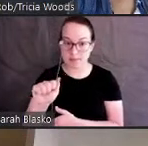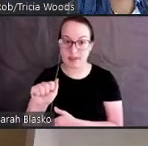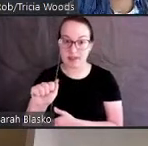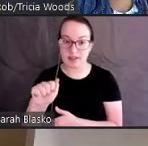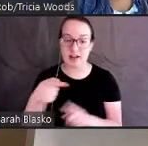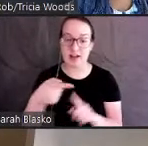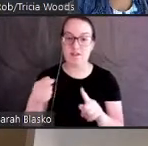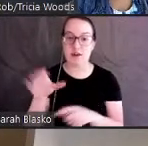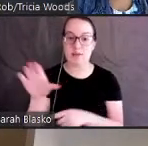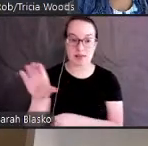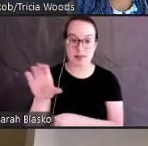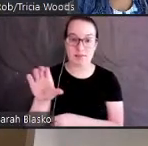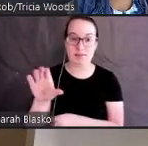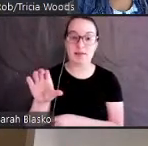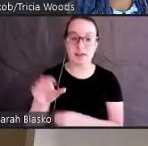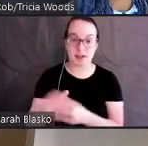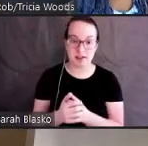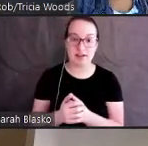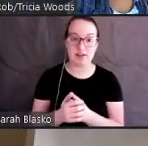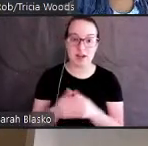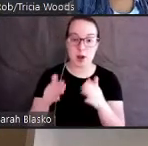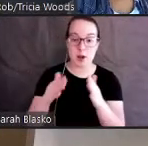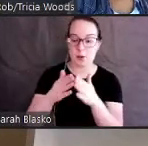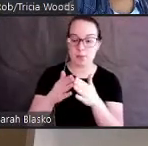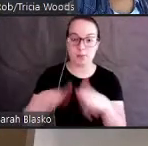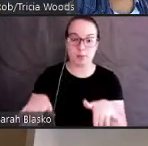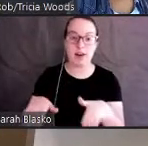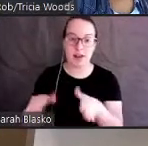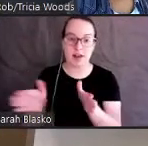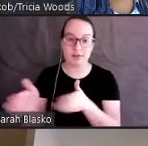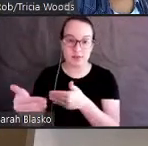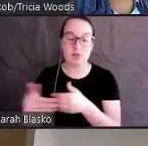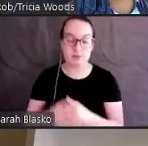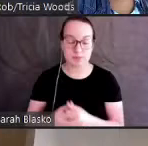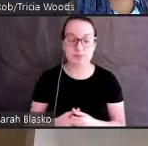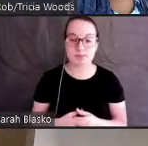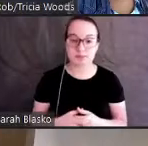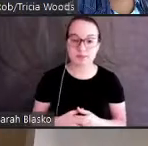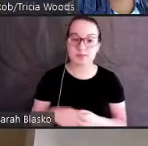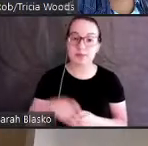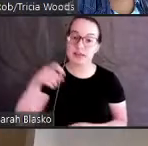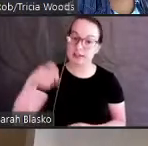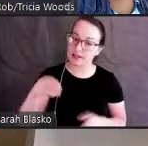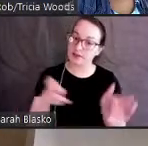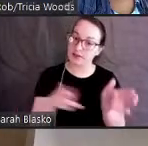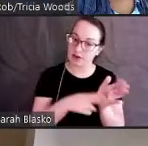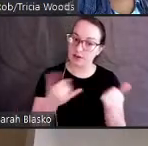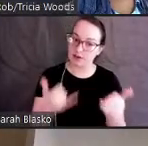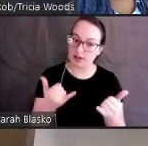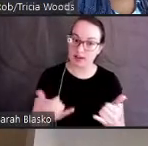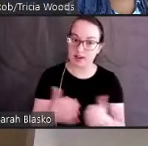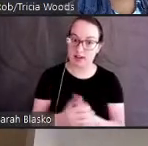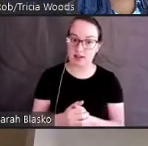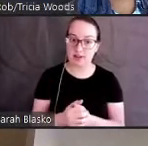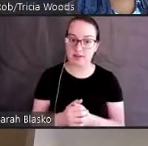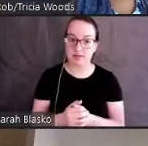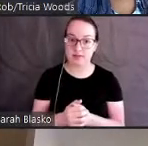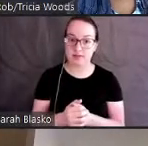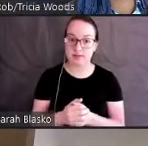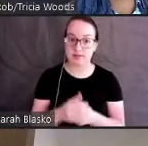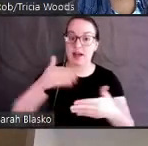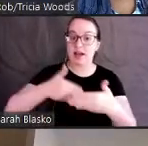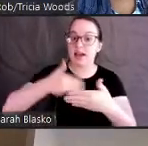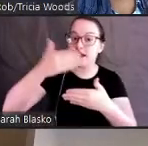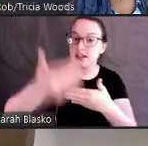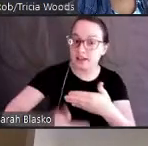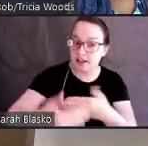one of the breakout sessions. So Heartland is well represented, but you got to get registered today. Following Stronger, the next day, we have